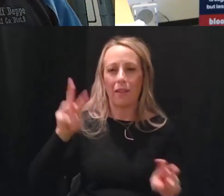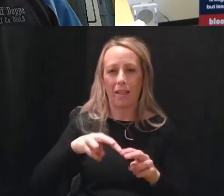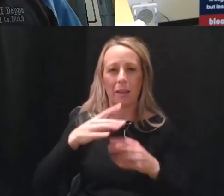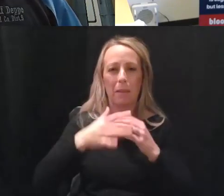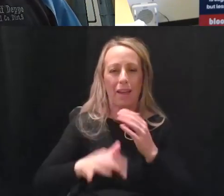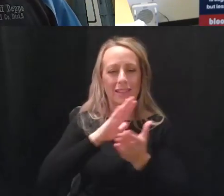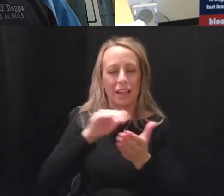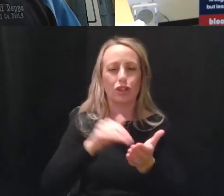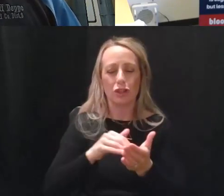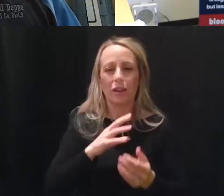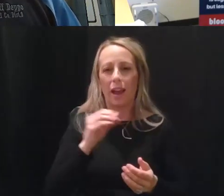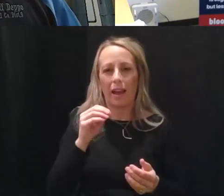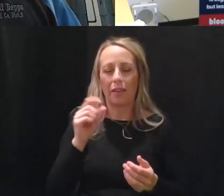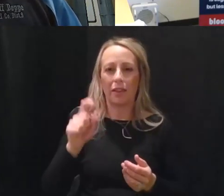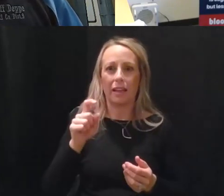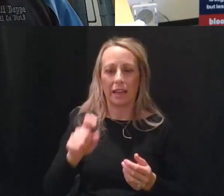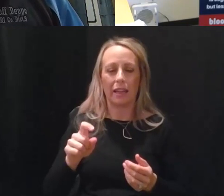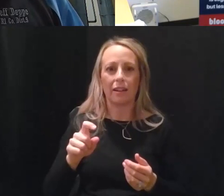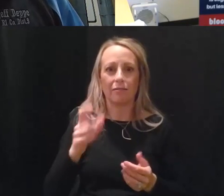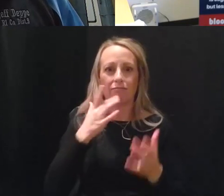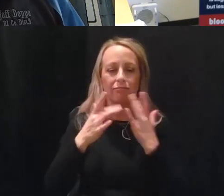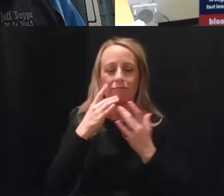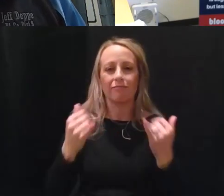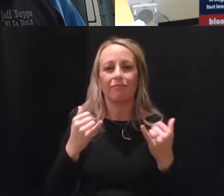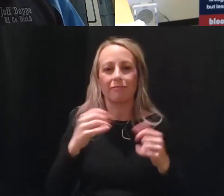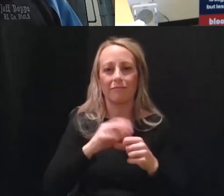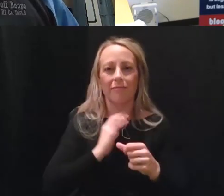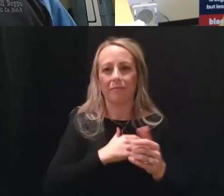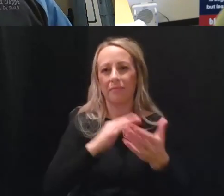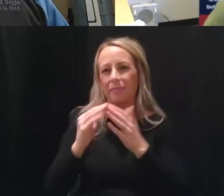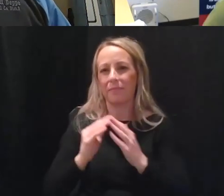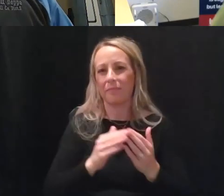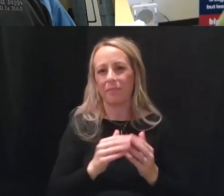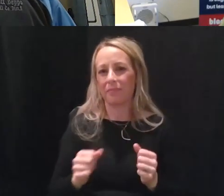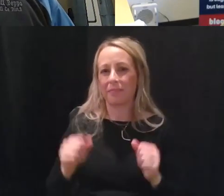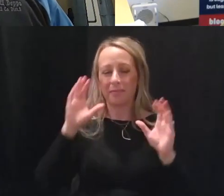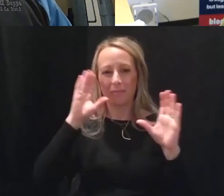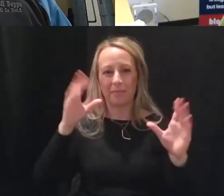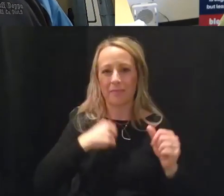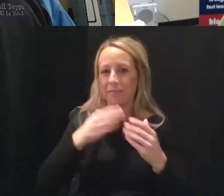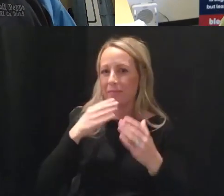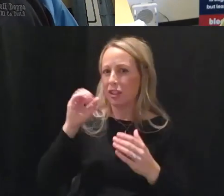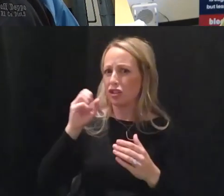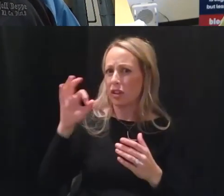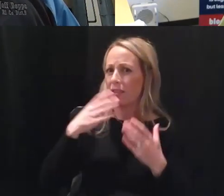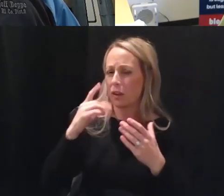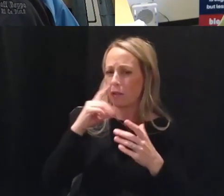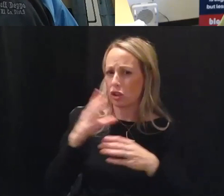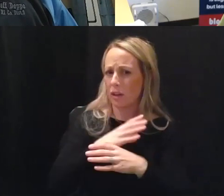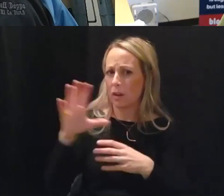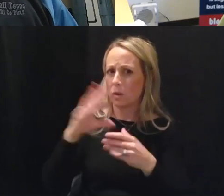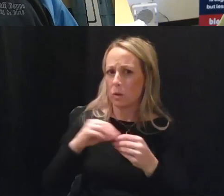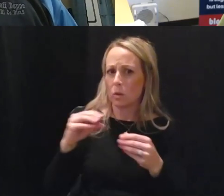talk about and the need for that right now in our community. So please go ahead, Pete. Thank you. Jeff, thank you for sharing your story. I think it